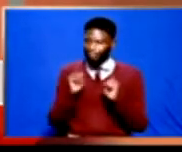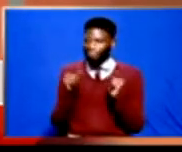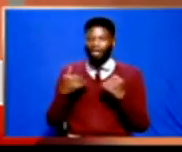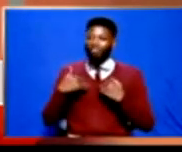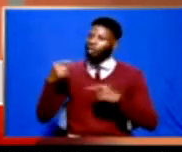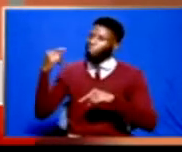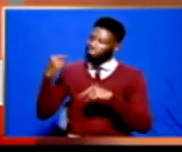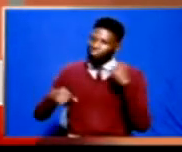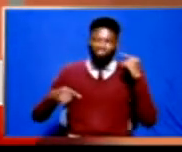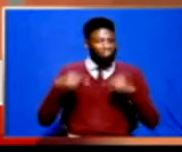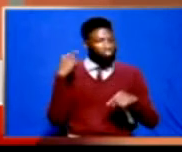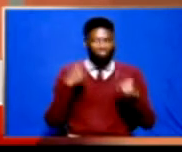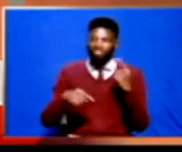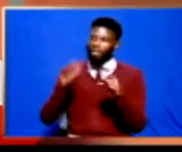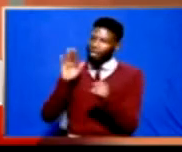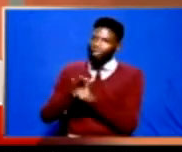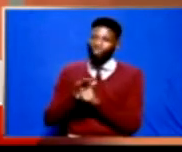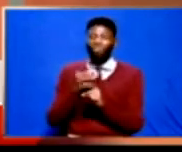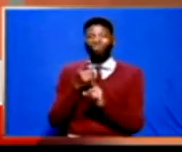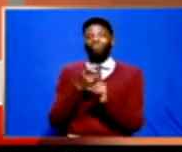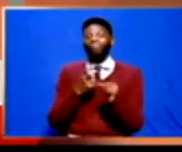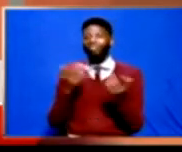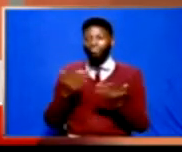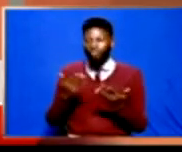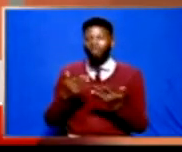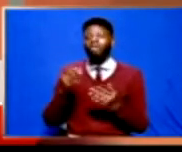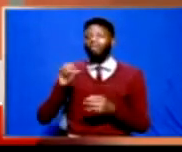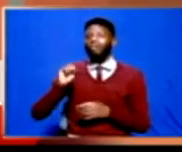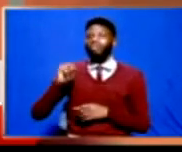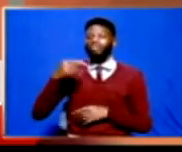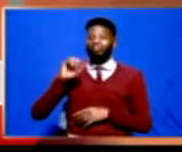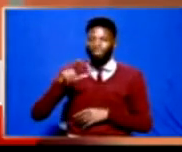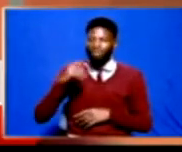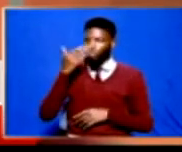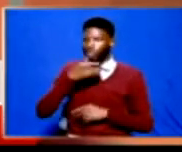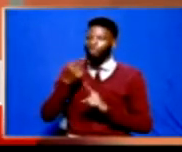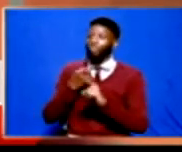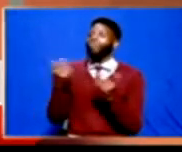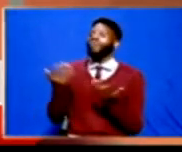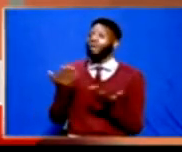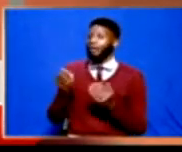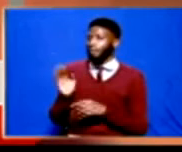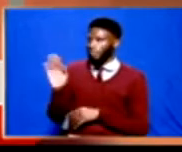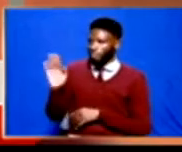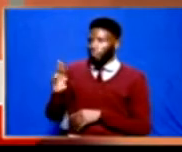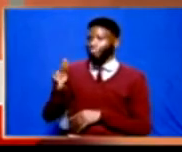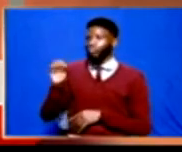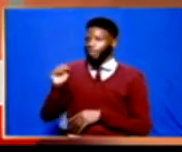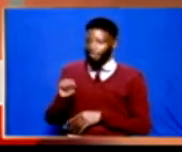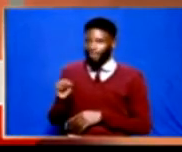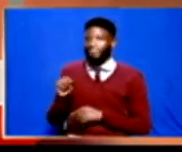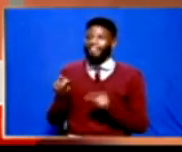from shale oil, which is coming from the US, which is